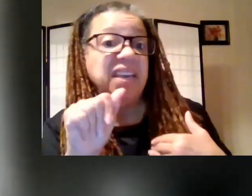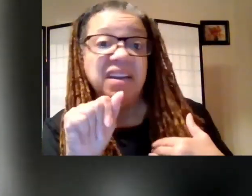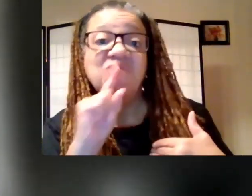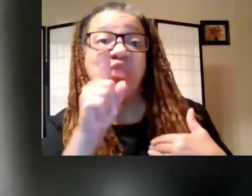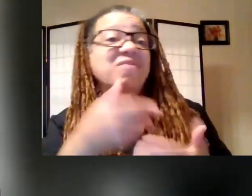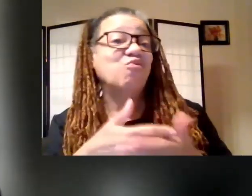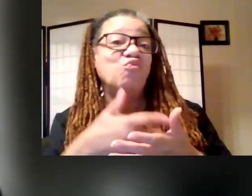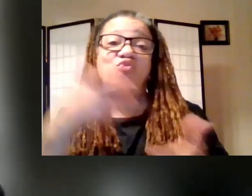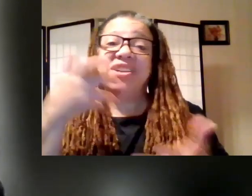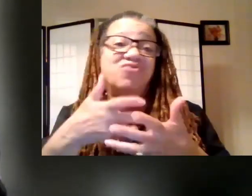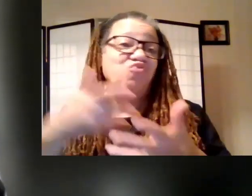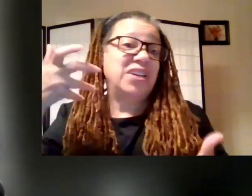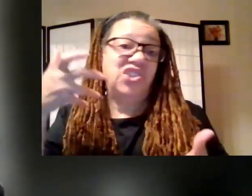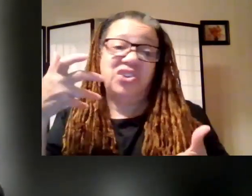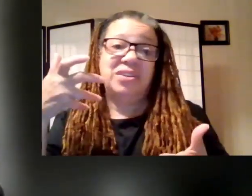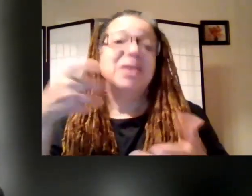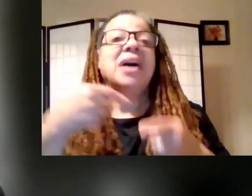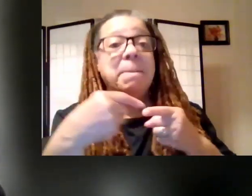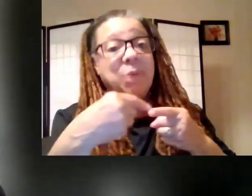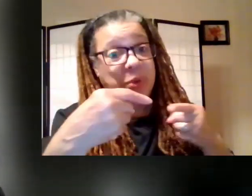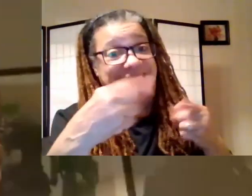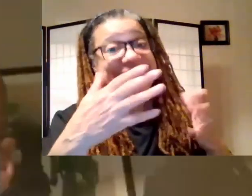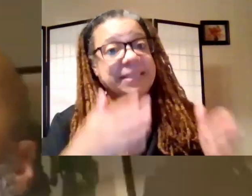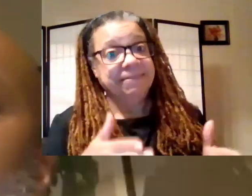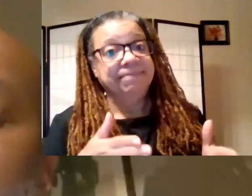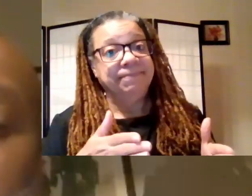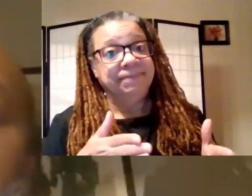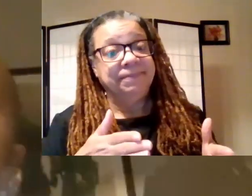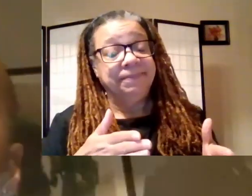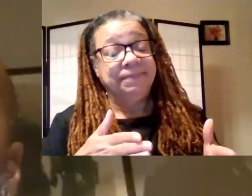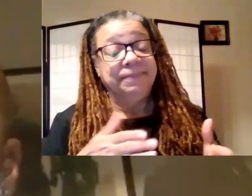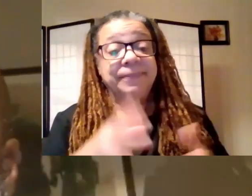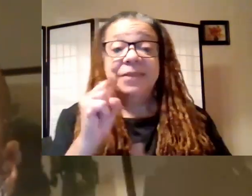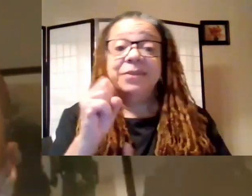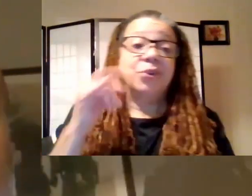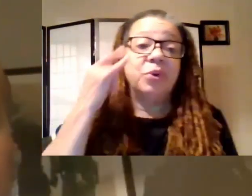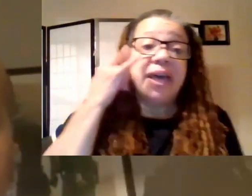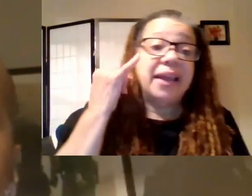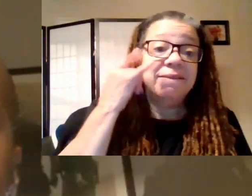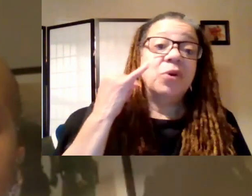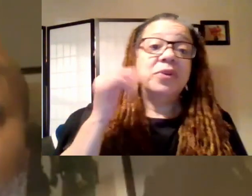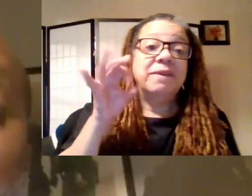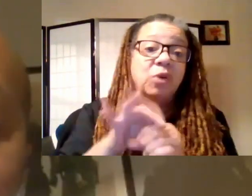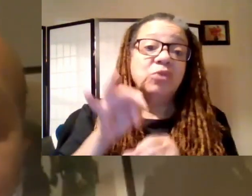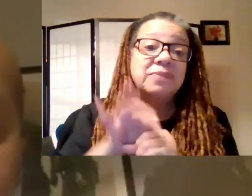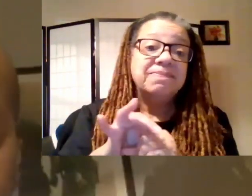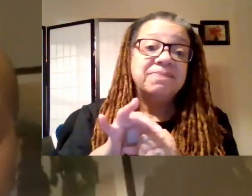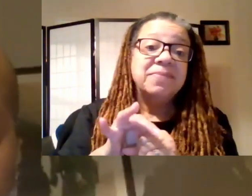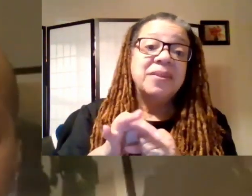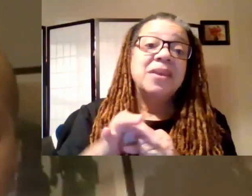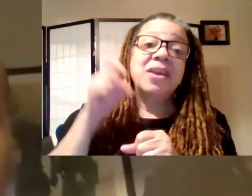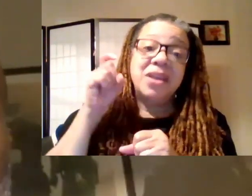well-pocketed opponents. Very helpful. So, so California voters have been asked this